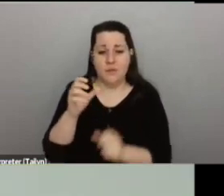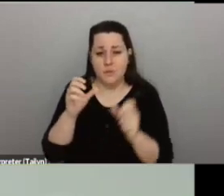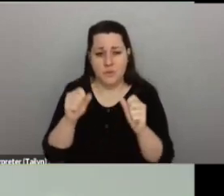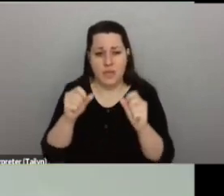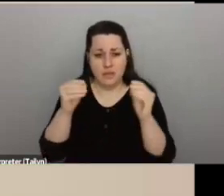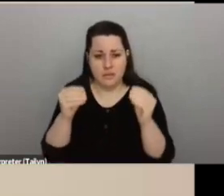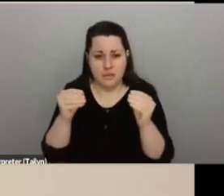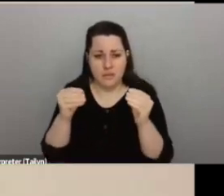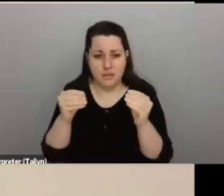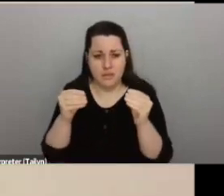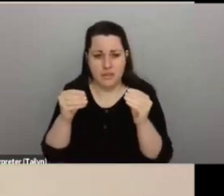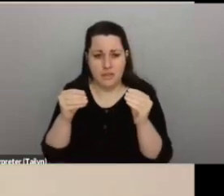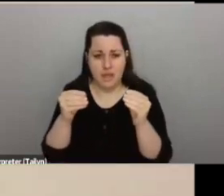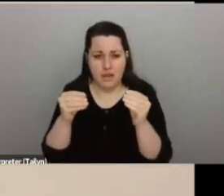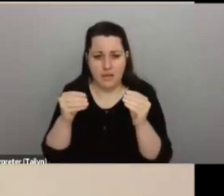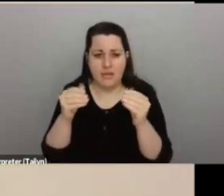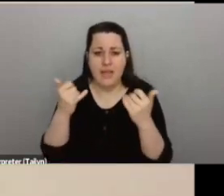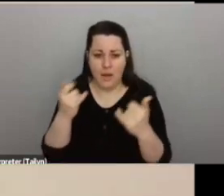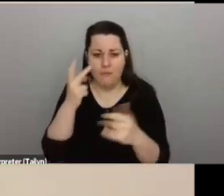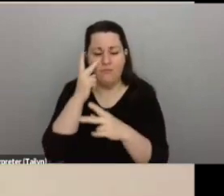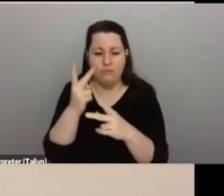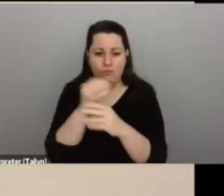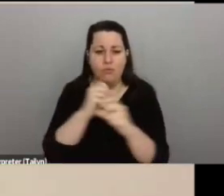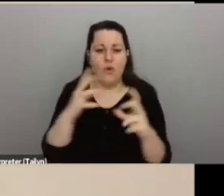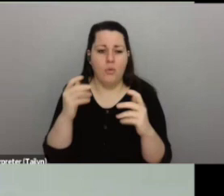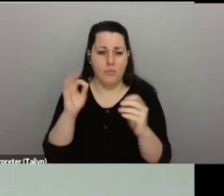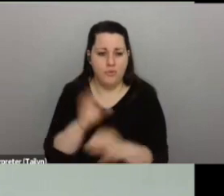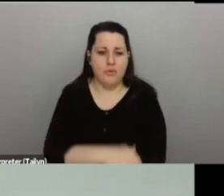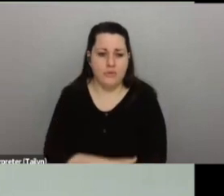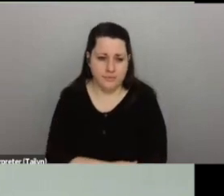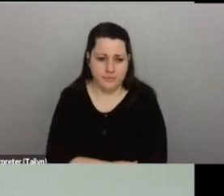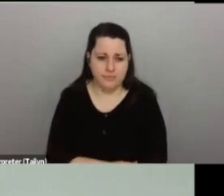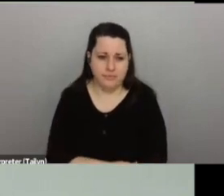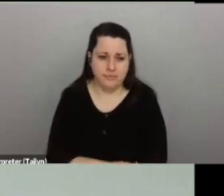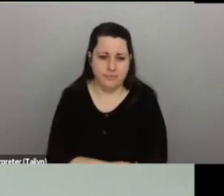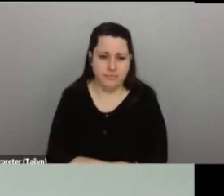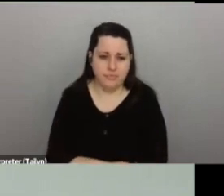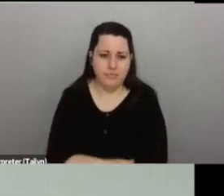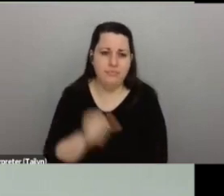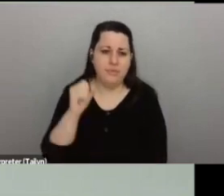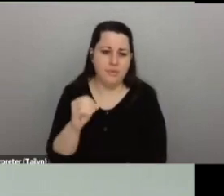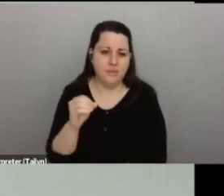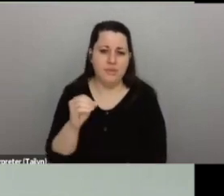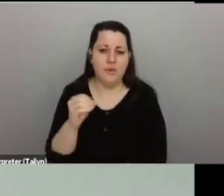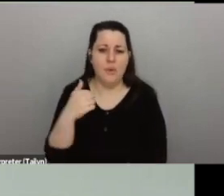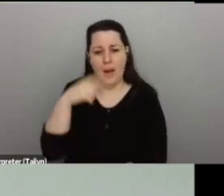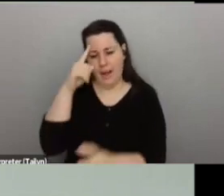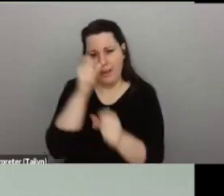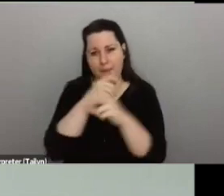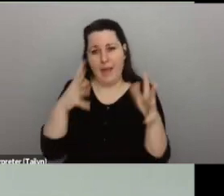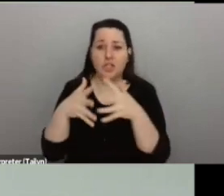it slightly back so we could see the full picture. Yeah. Perfect. Okay, there we are. So I imagine it's